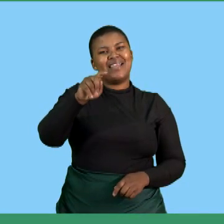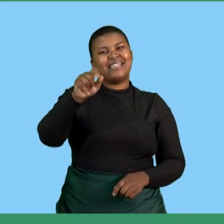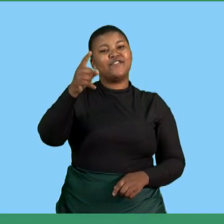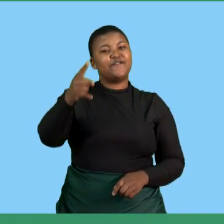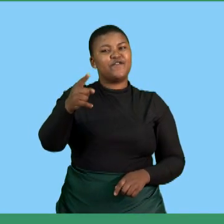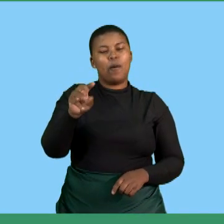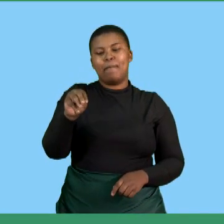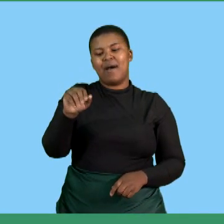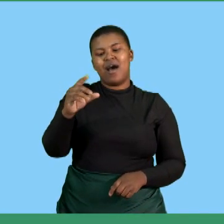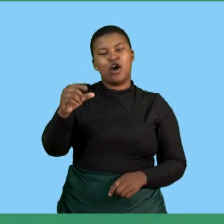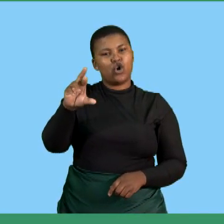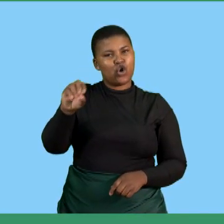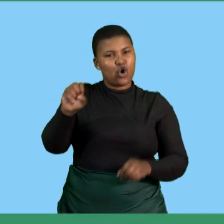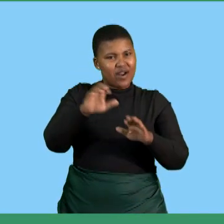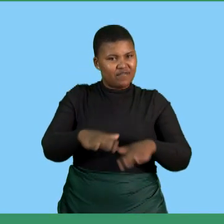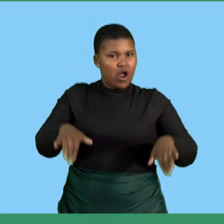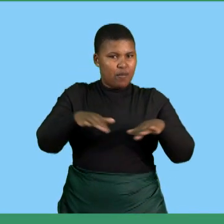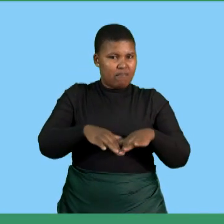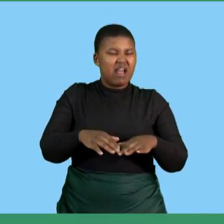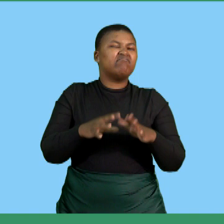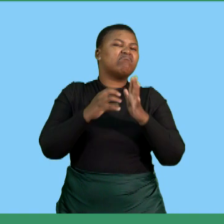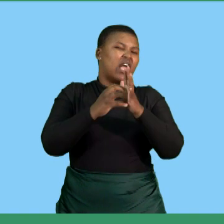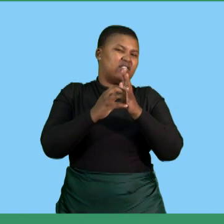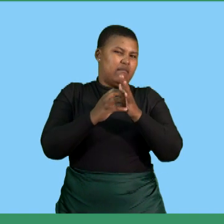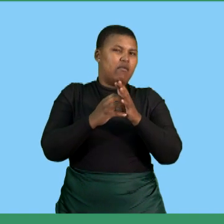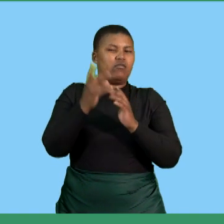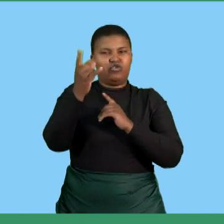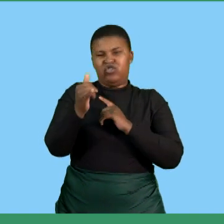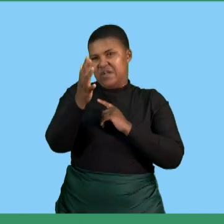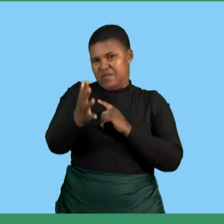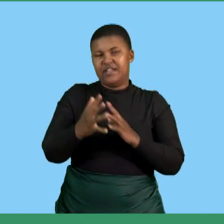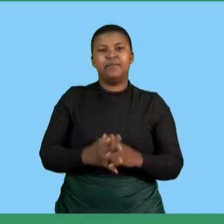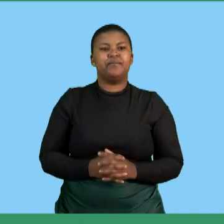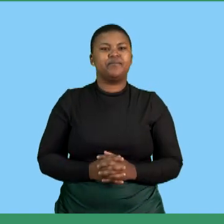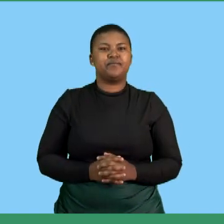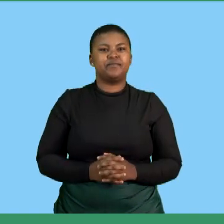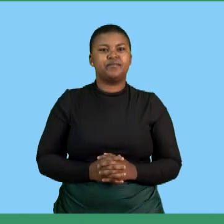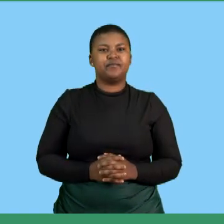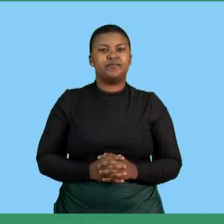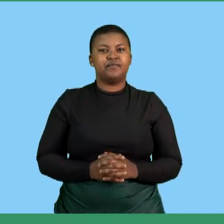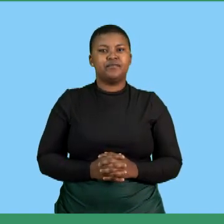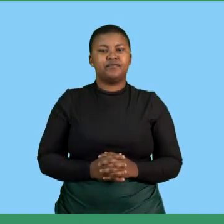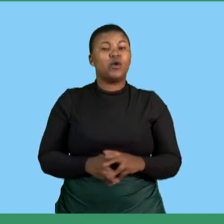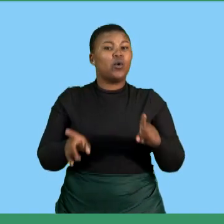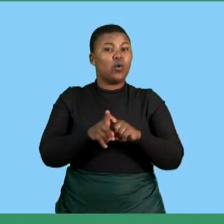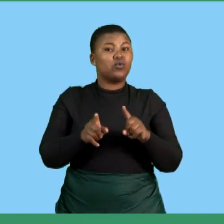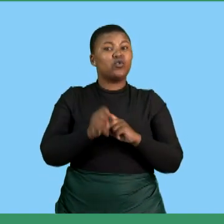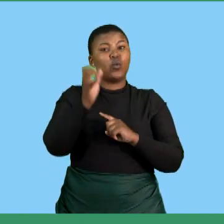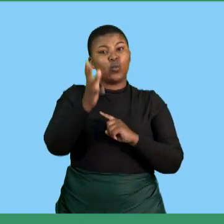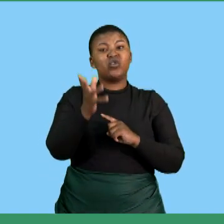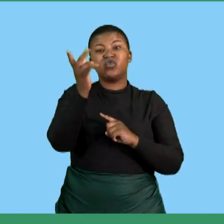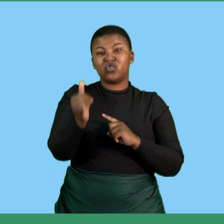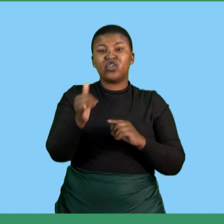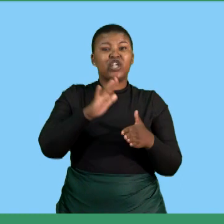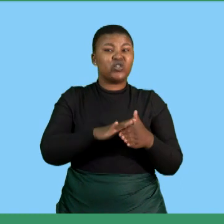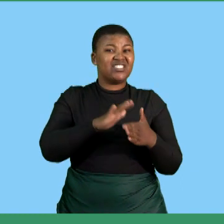macro environment, specifically some practical examples of these components and the reason